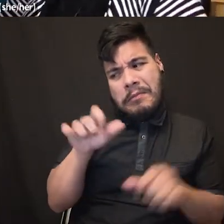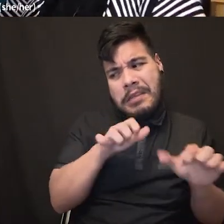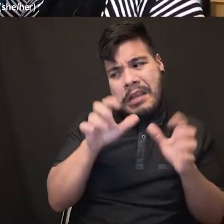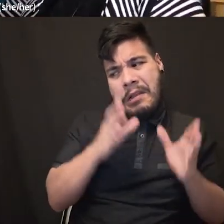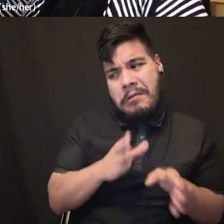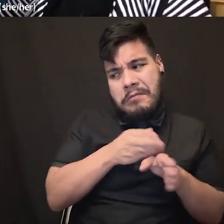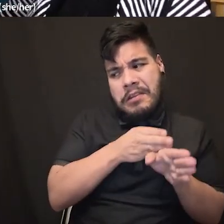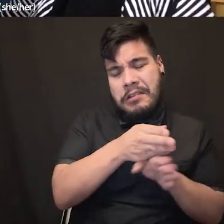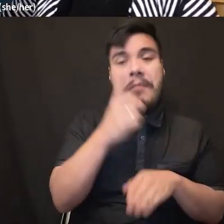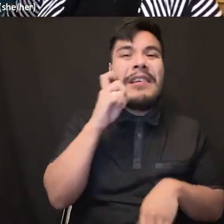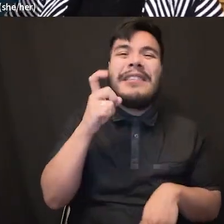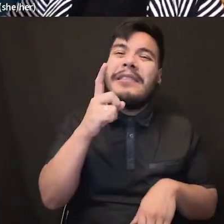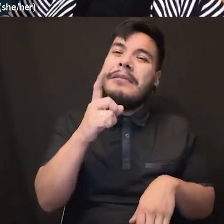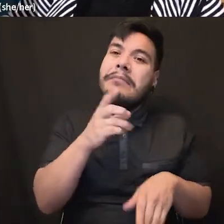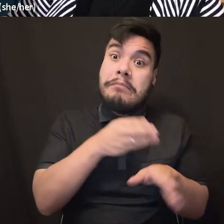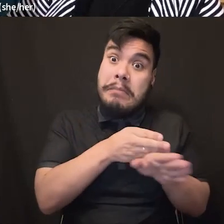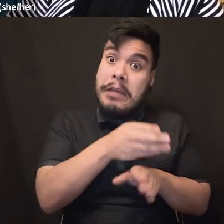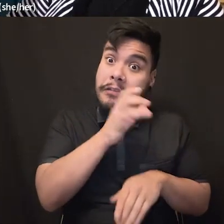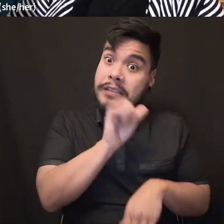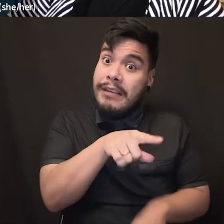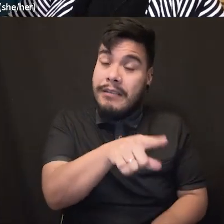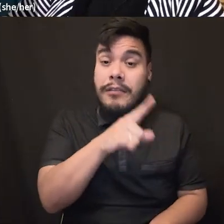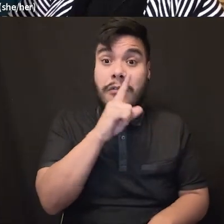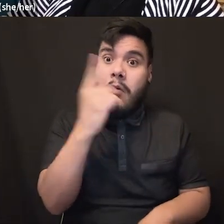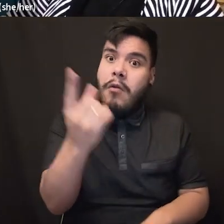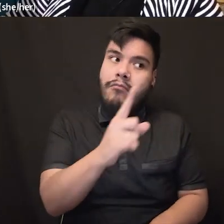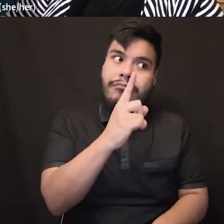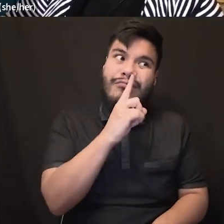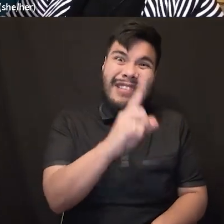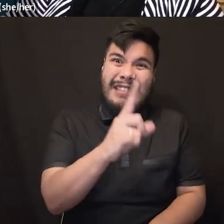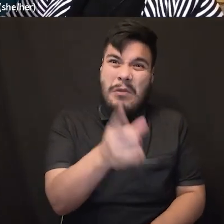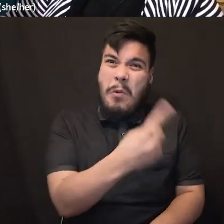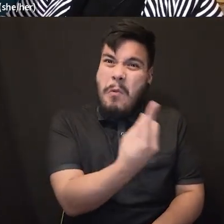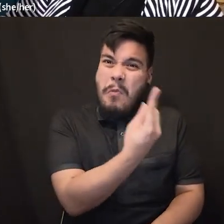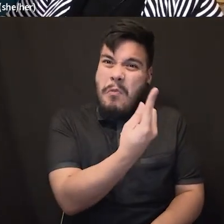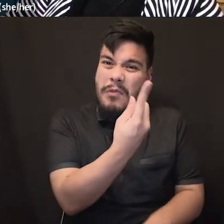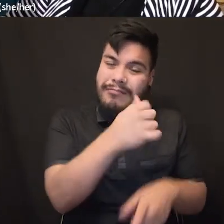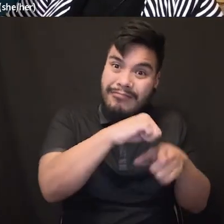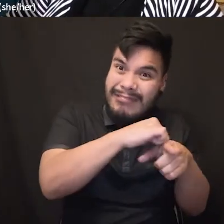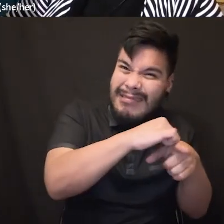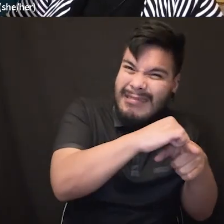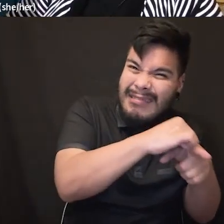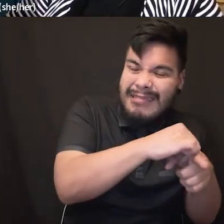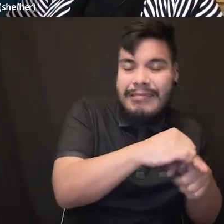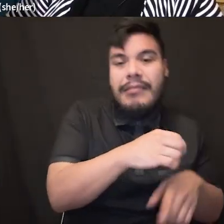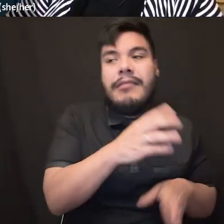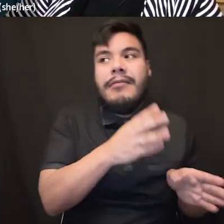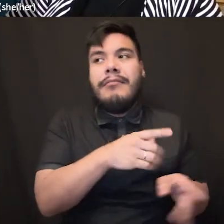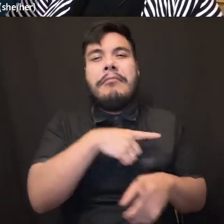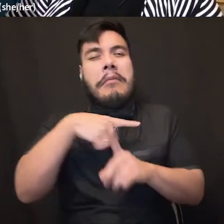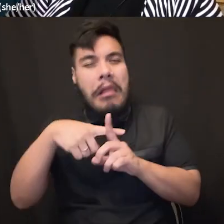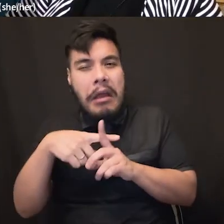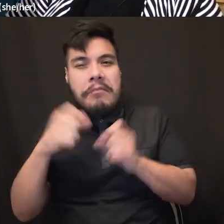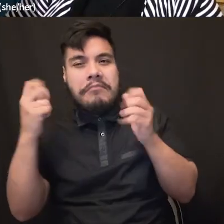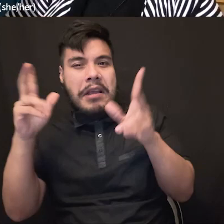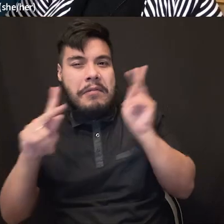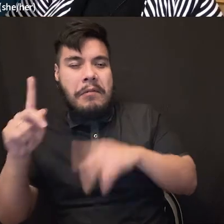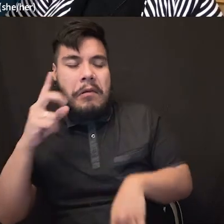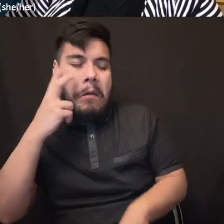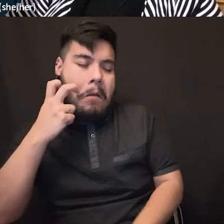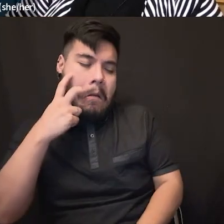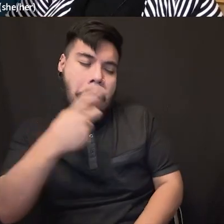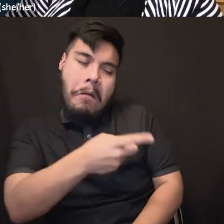piano majors are very lonely. Like they're practicing a lot, but there are also lots of people telling me that they didn't think I should go into